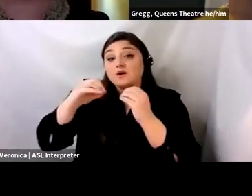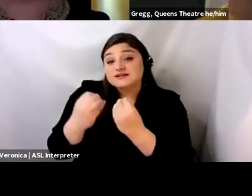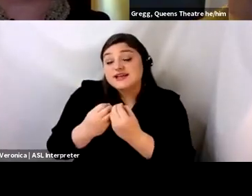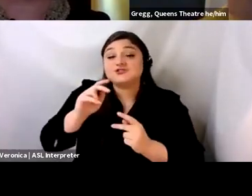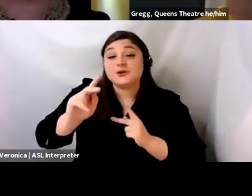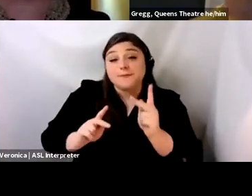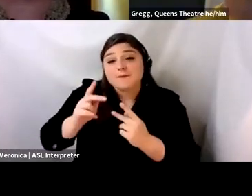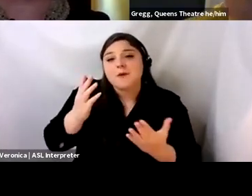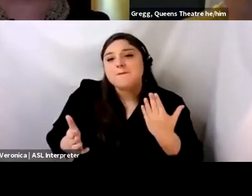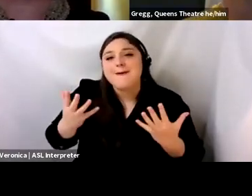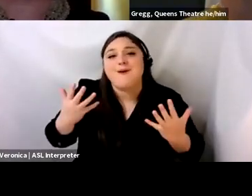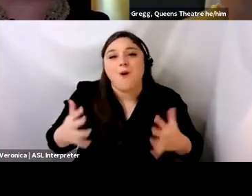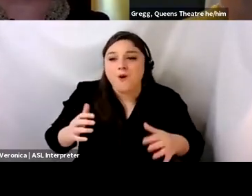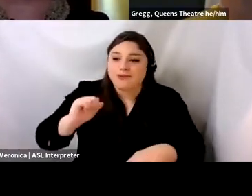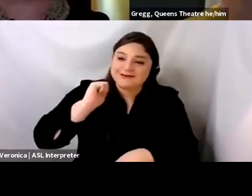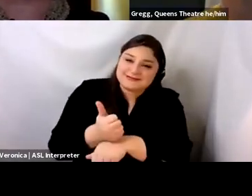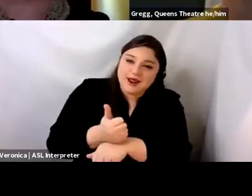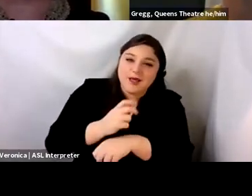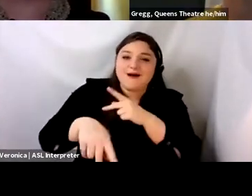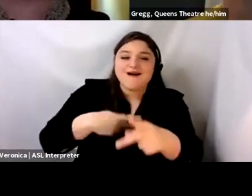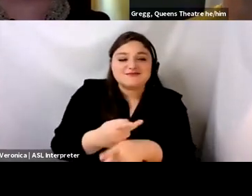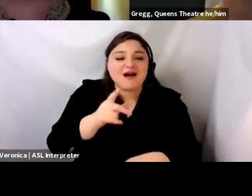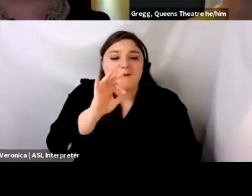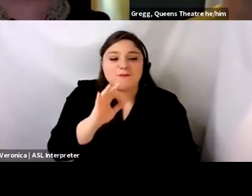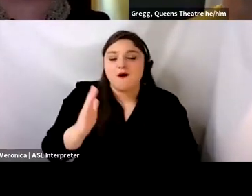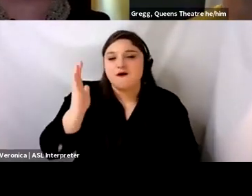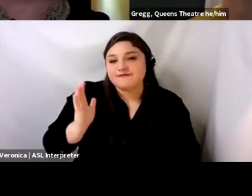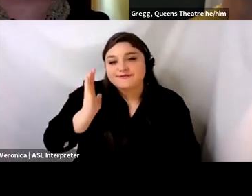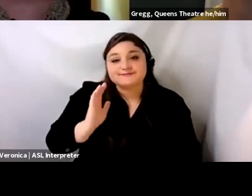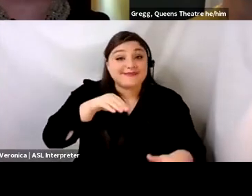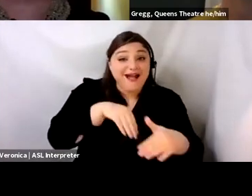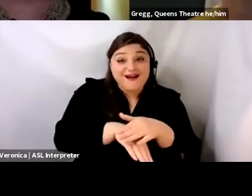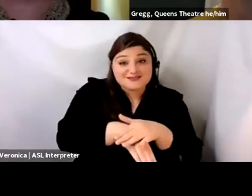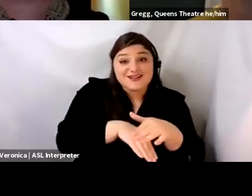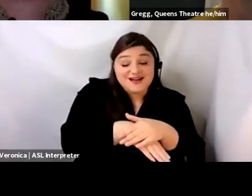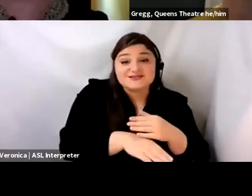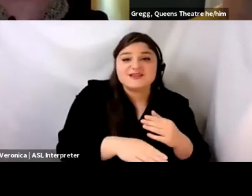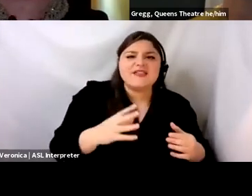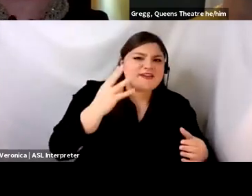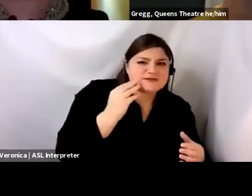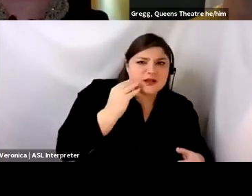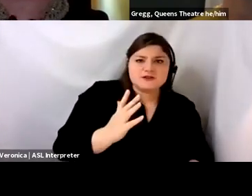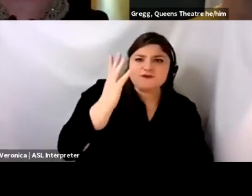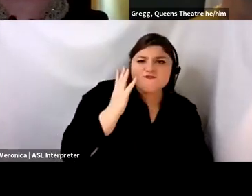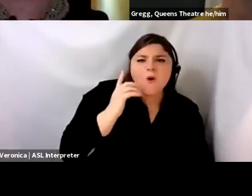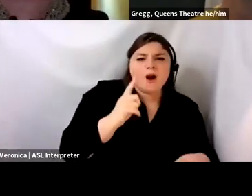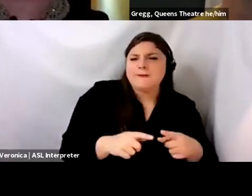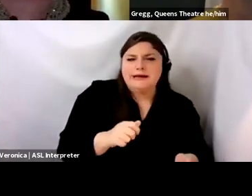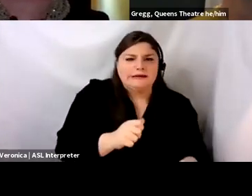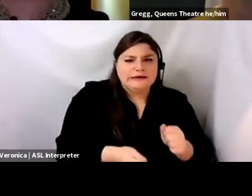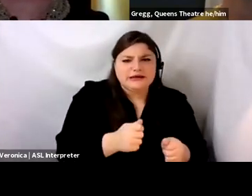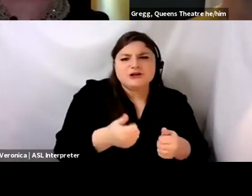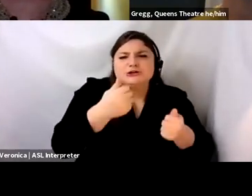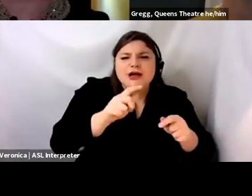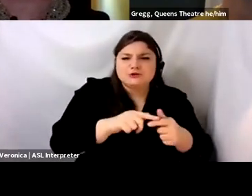folks who are from various audiences with disabilities. Others may be coming to this idea of accessible programming,